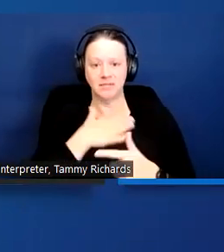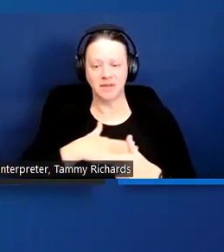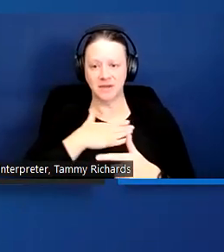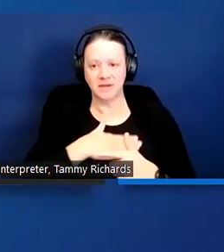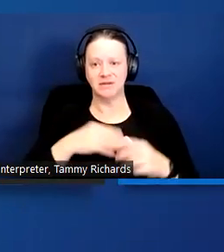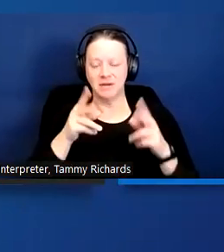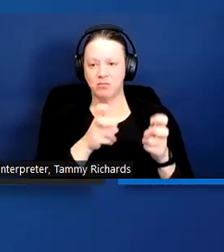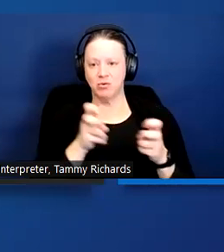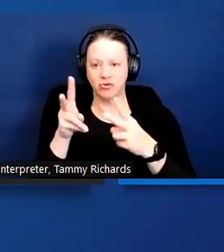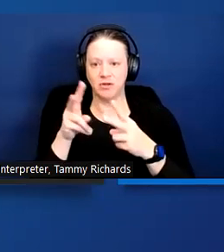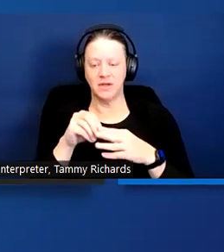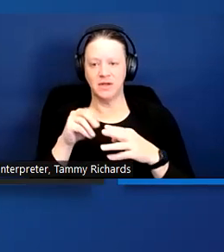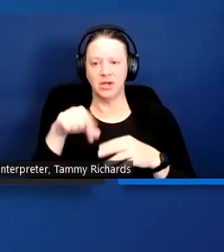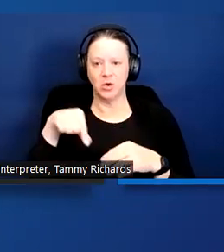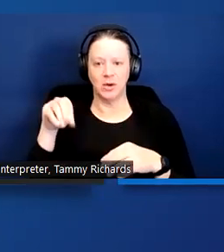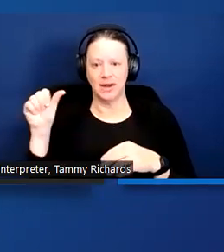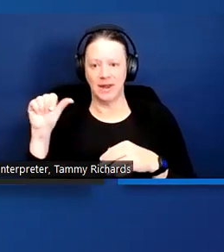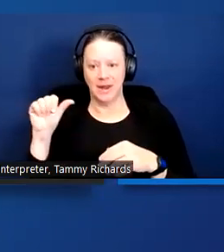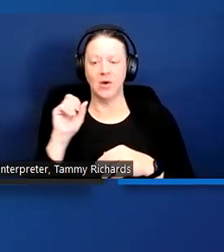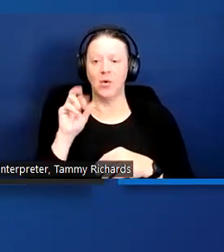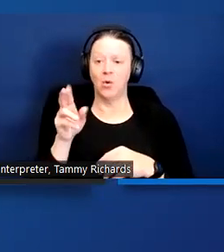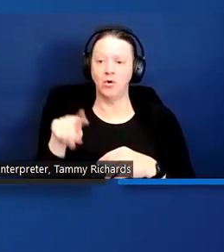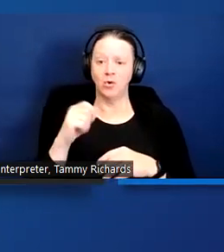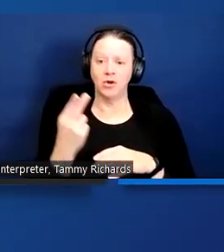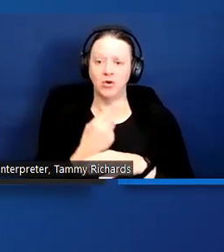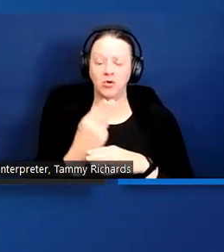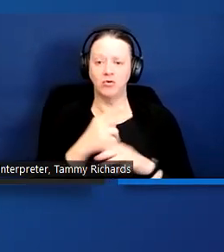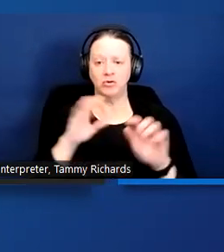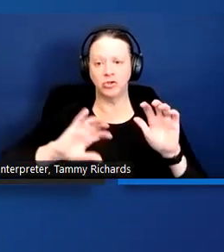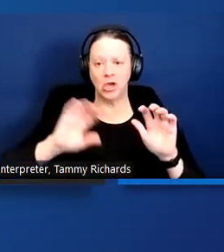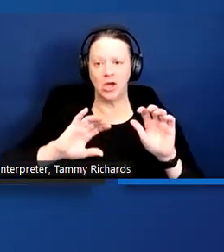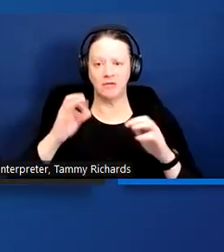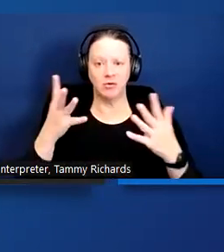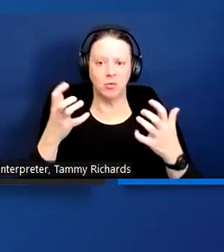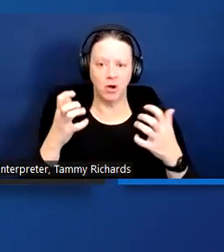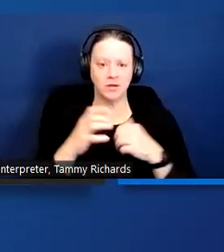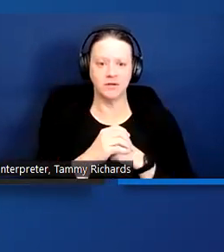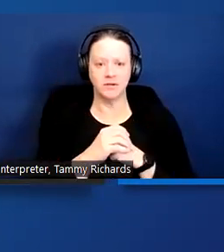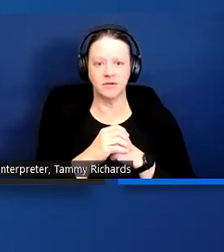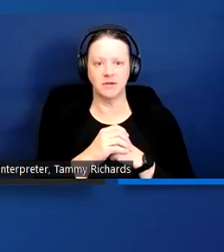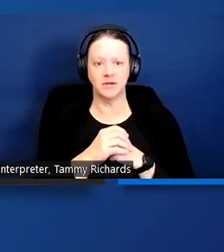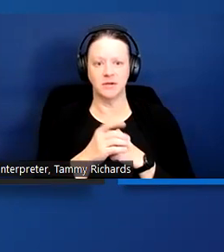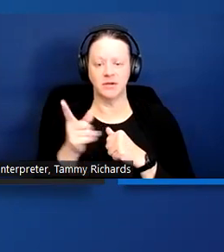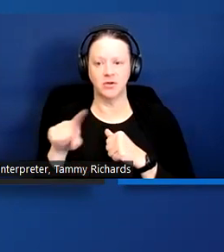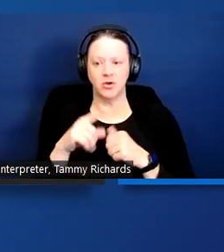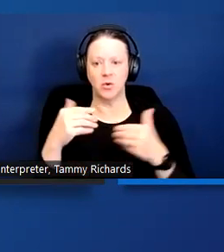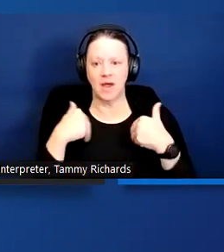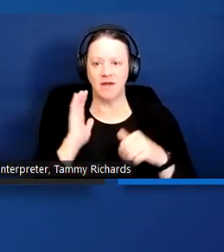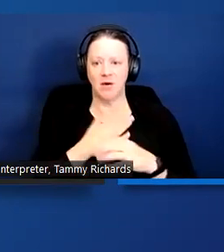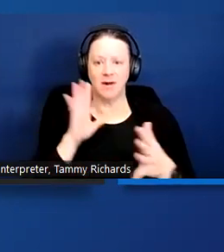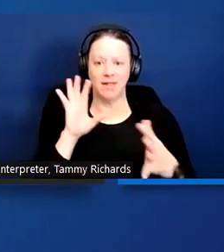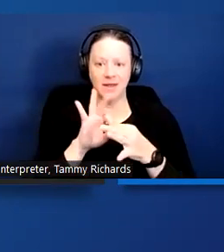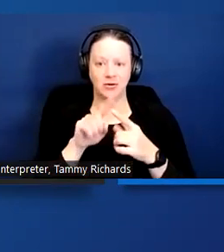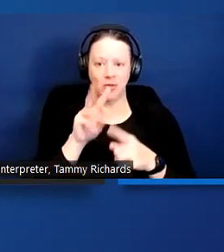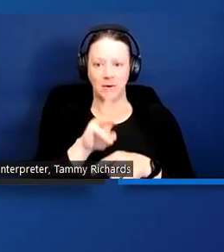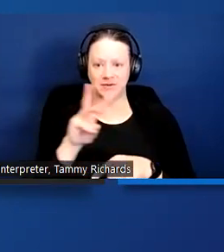post them in questions and answers, or you can use chat if you wish. You do have our link to our